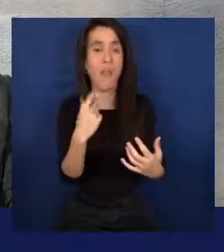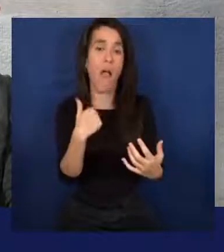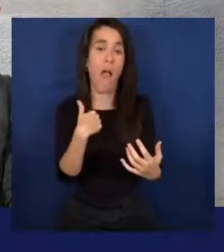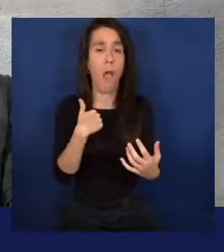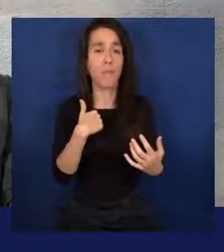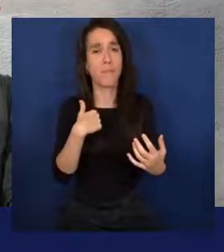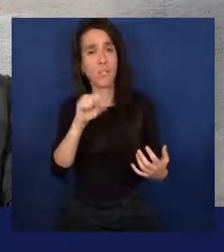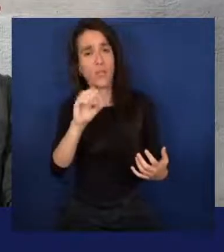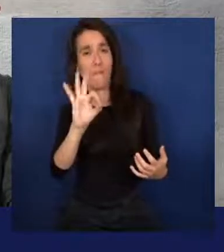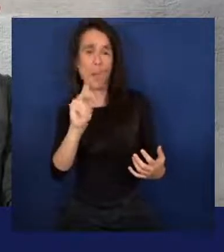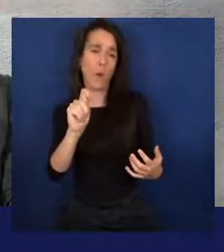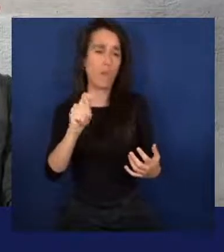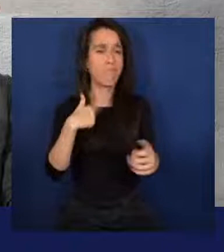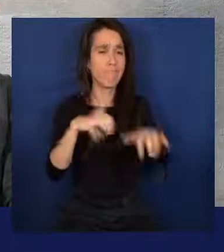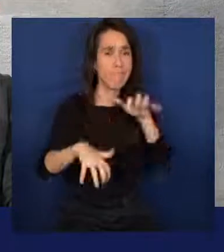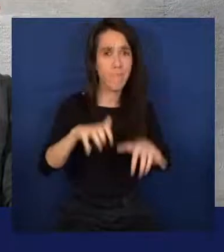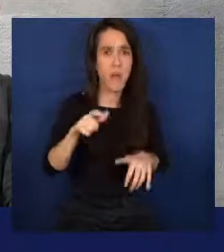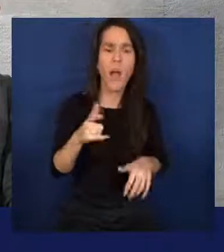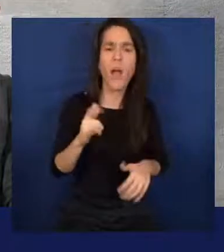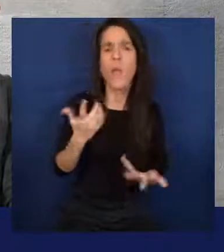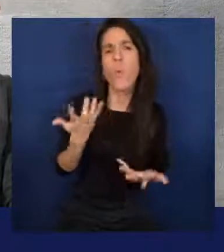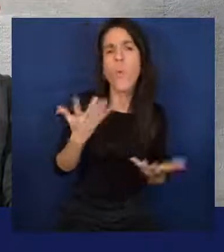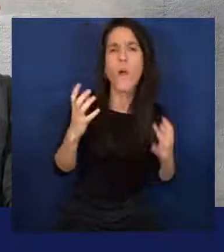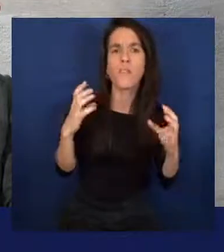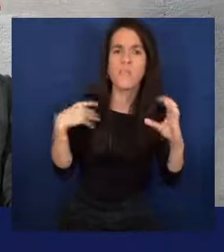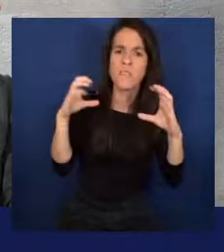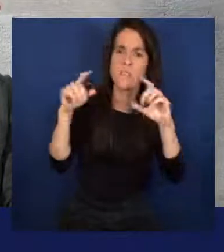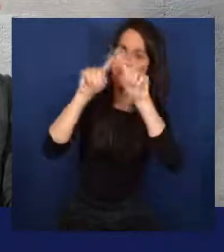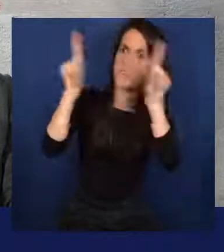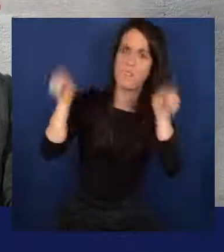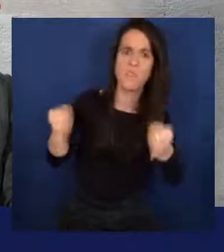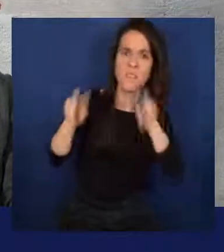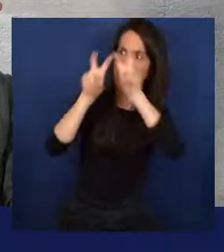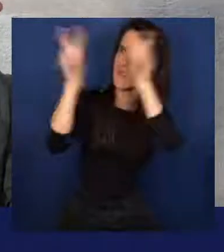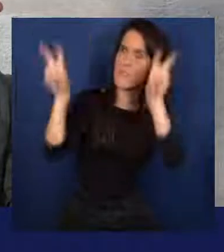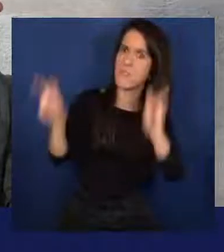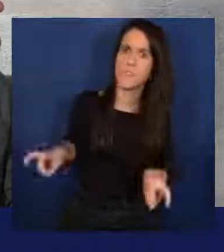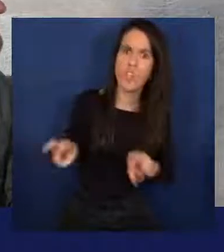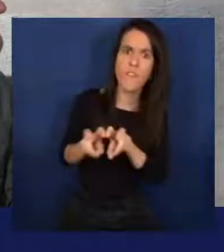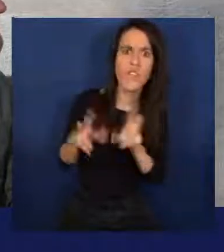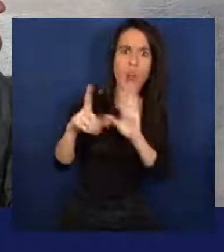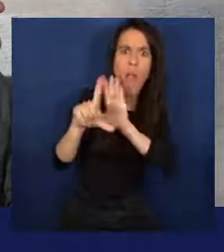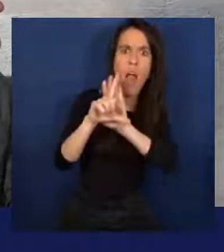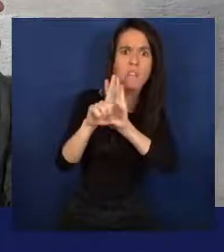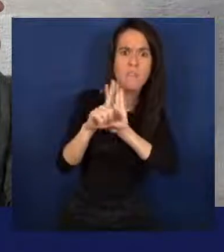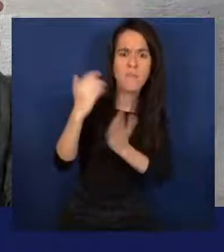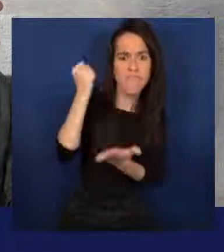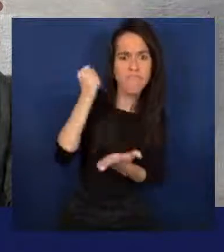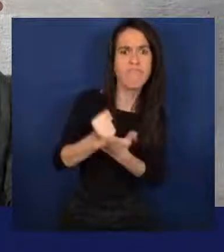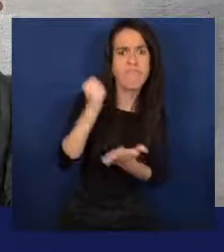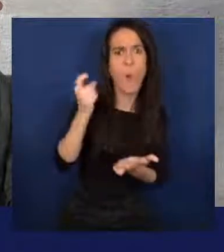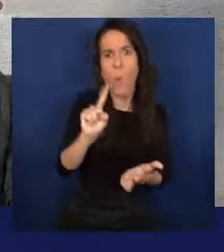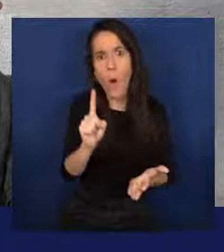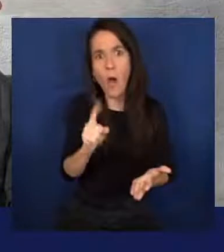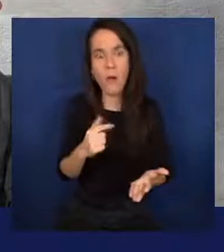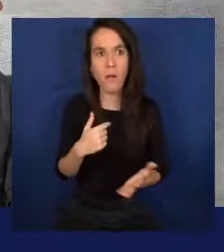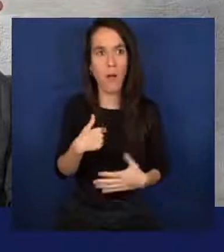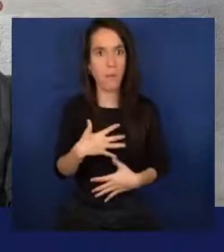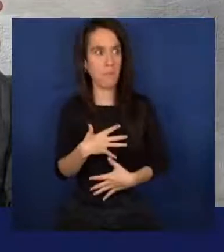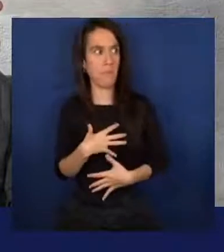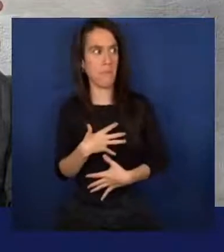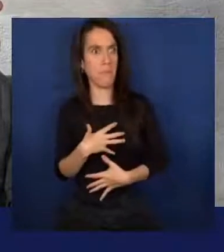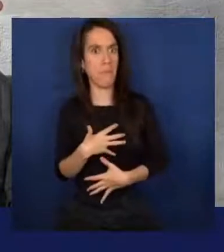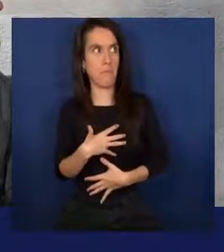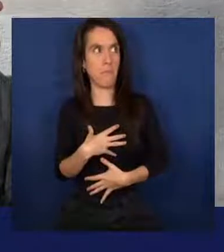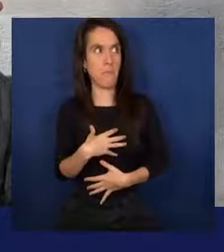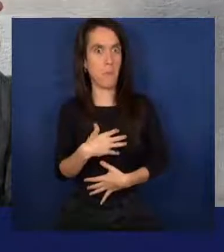you? Where did you get your certification from? Where's your license? And I was like, oh. And